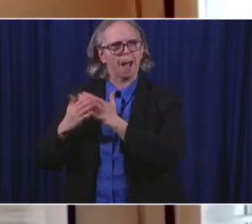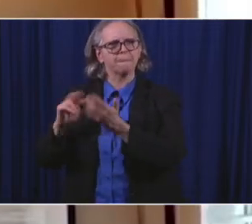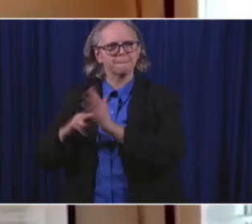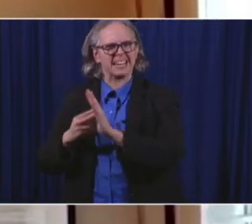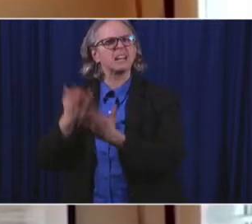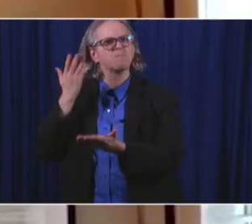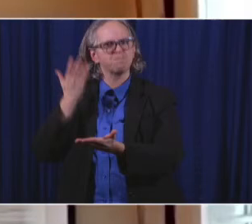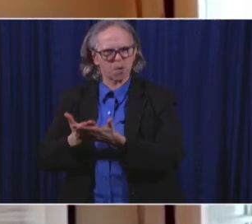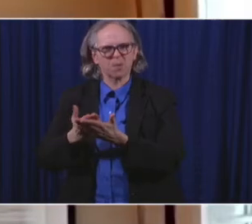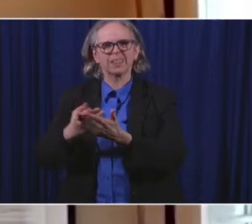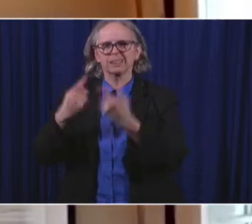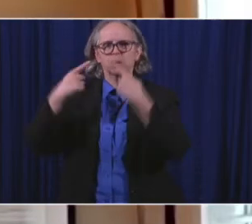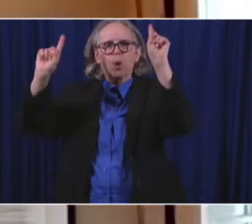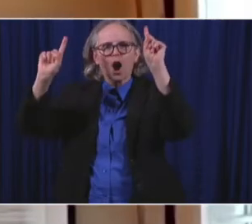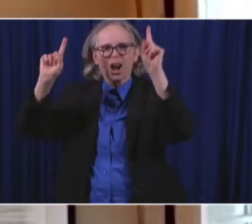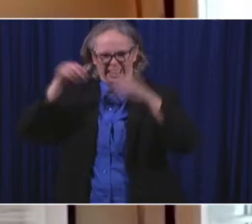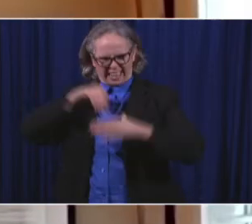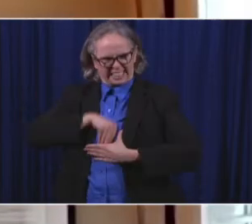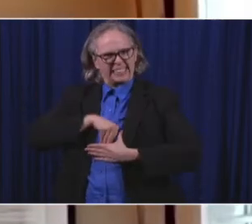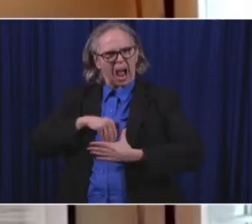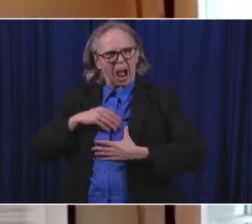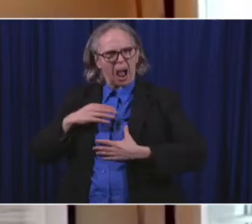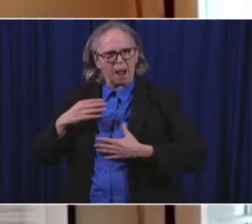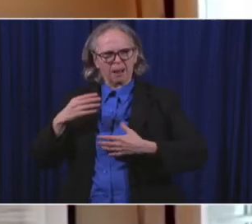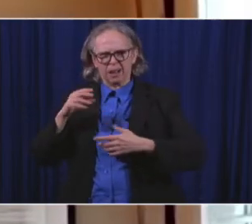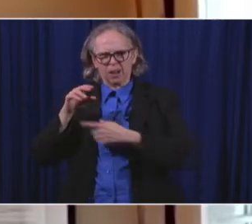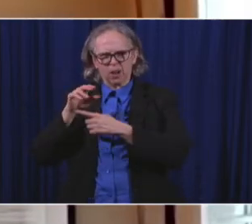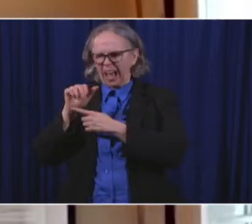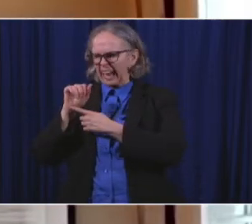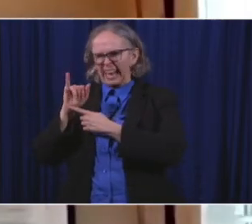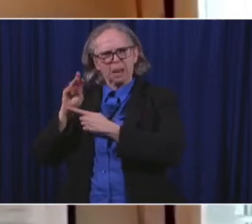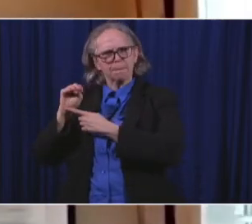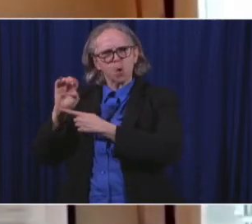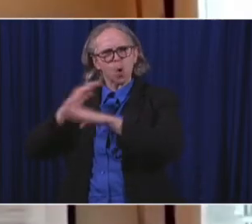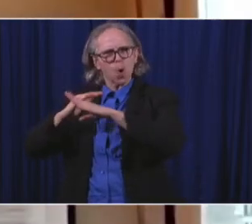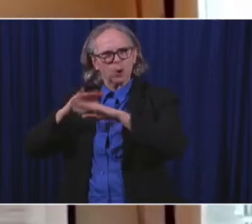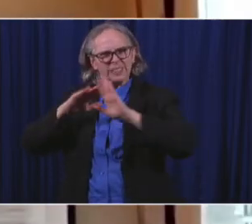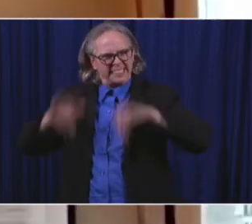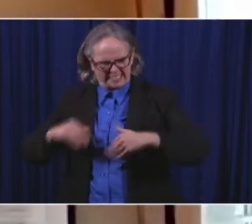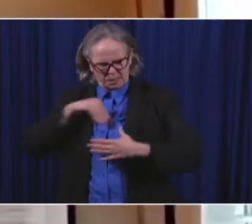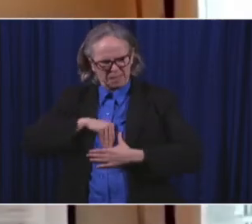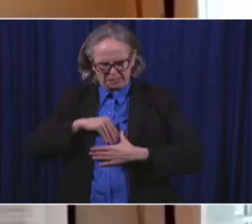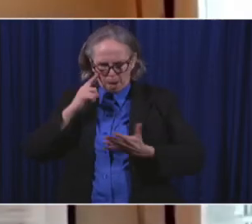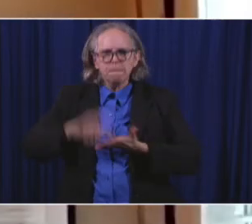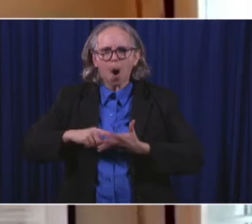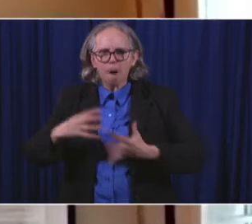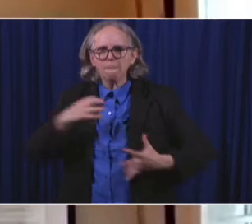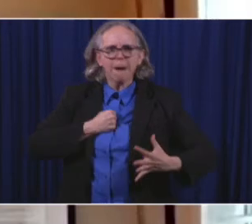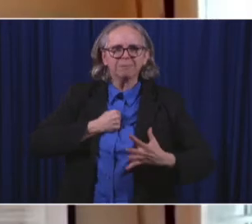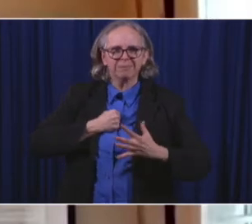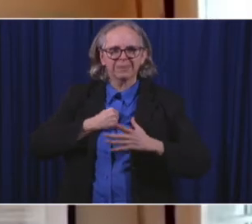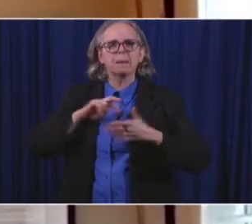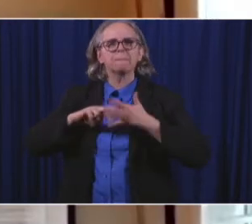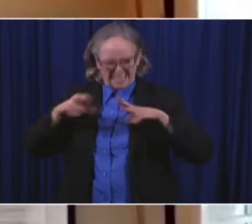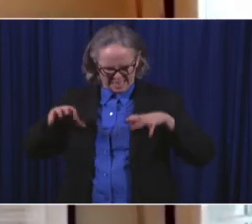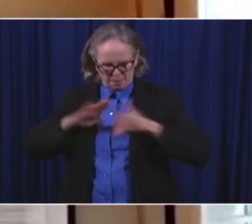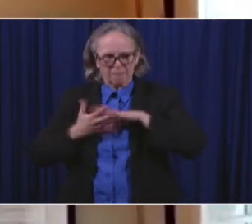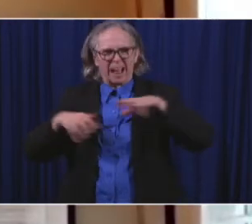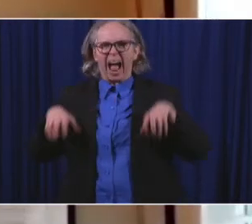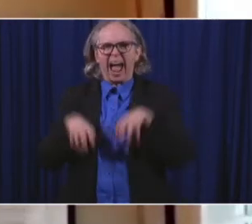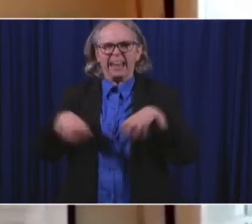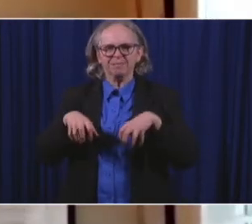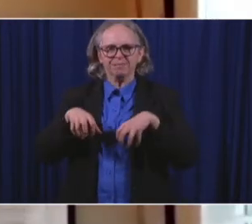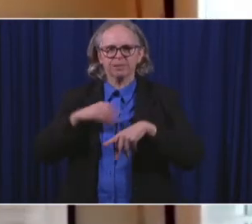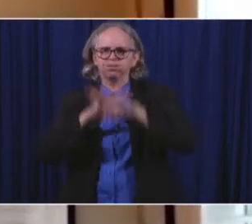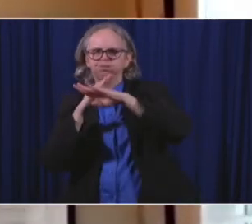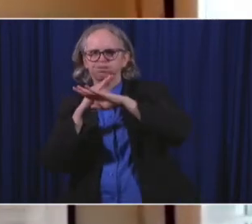your immune system has recognized this, it's reacted, and you're probably mounting a very good, very robust immune